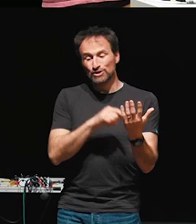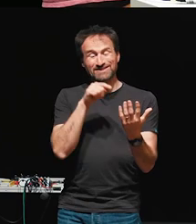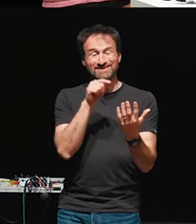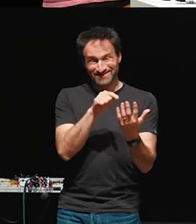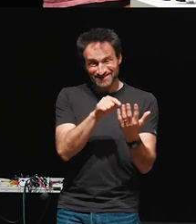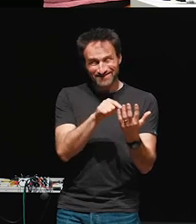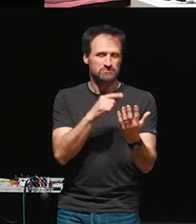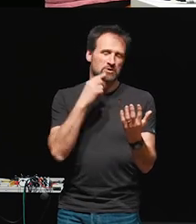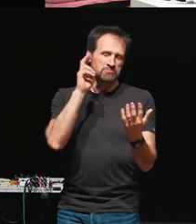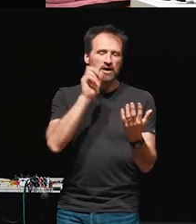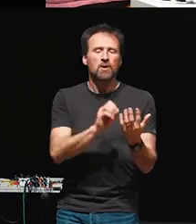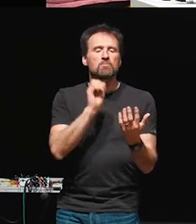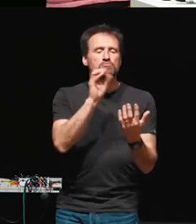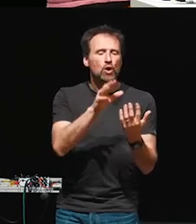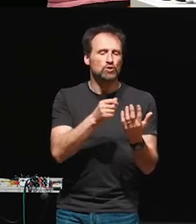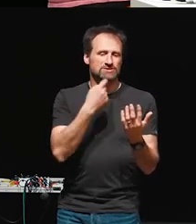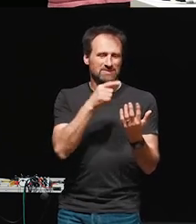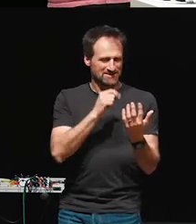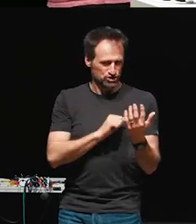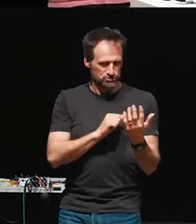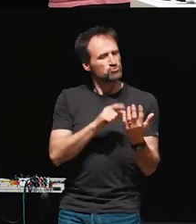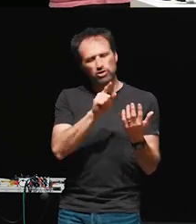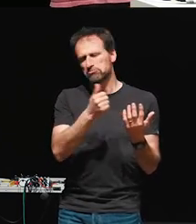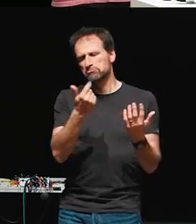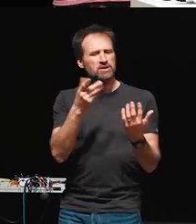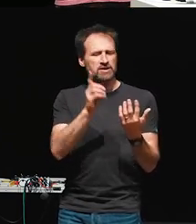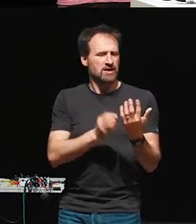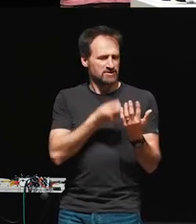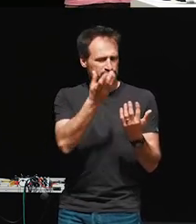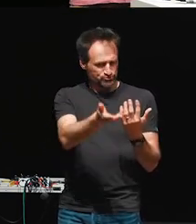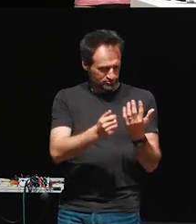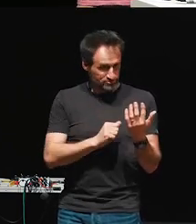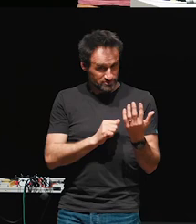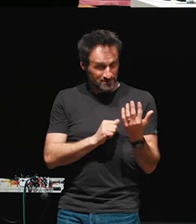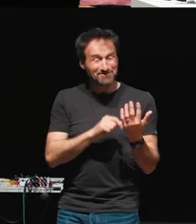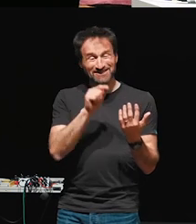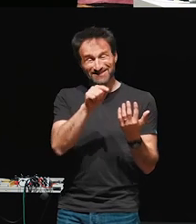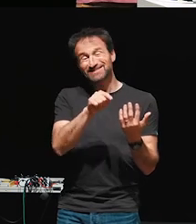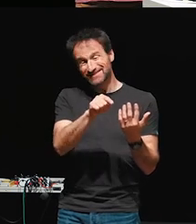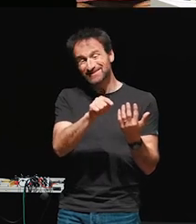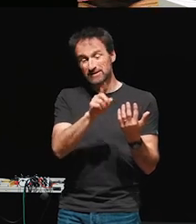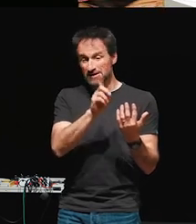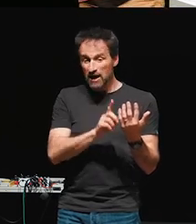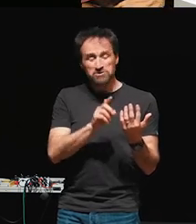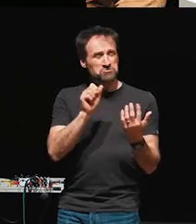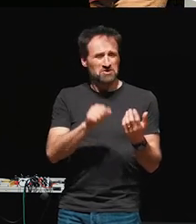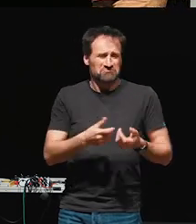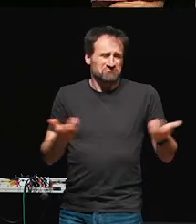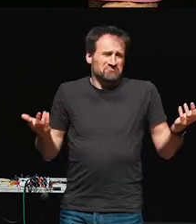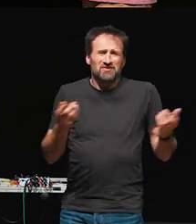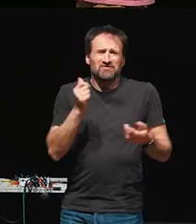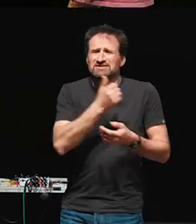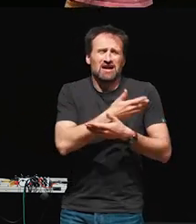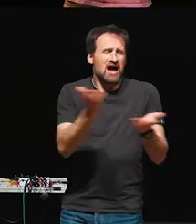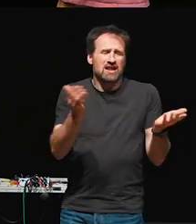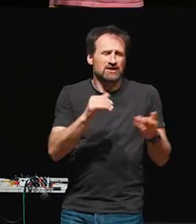a method called postMessage. And you can pass in some data. That data can be basically any JavaScript object,